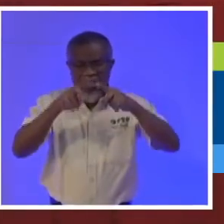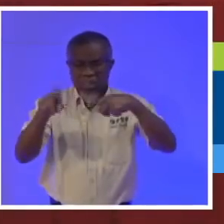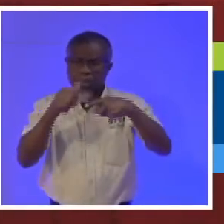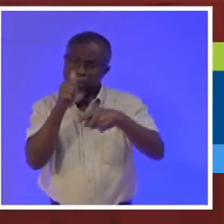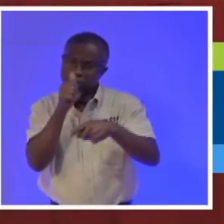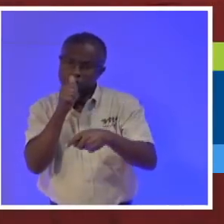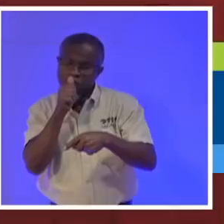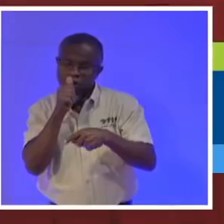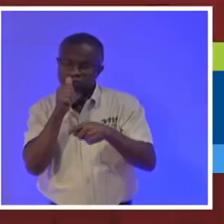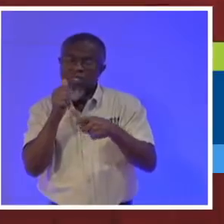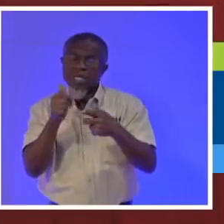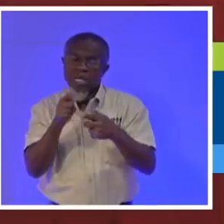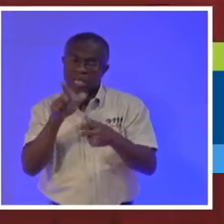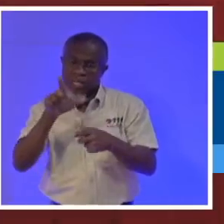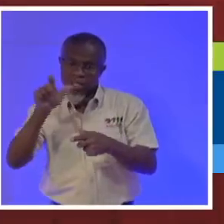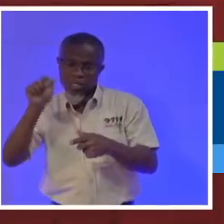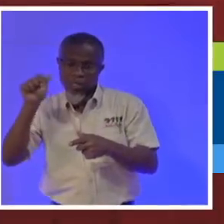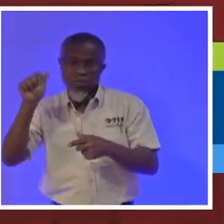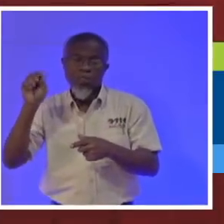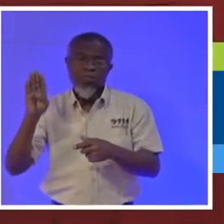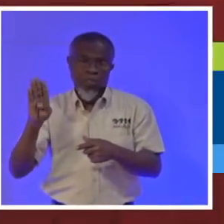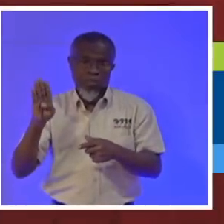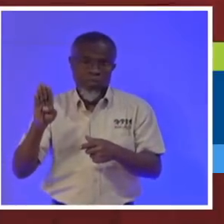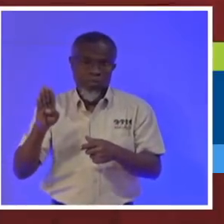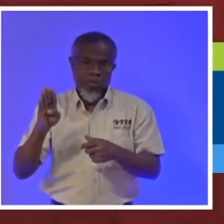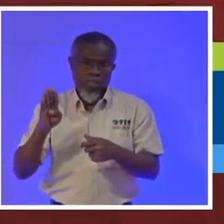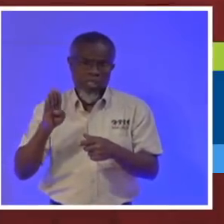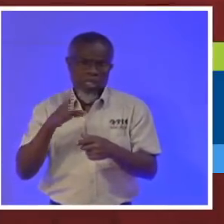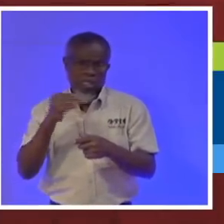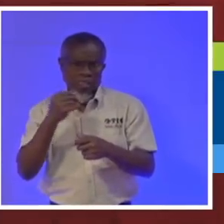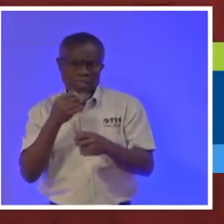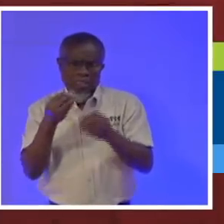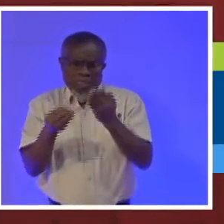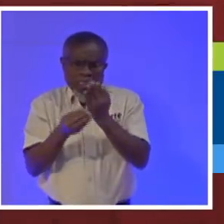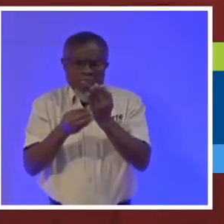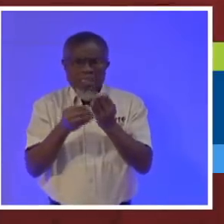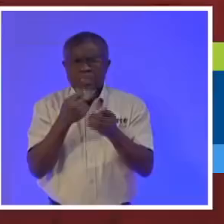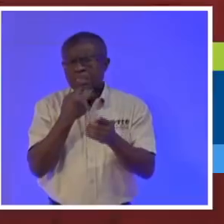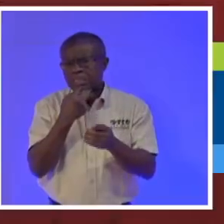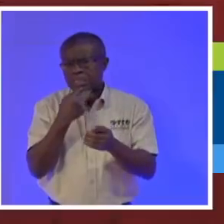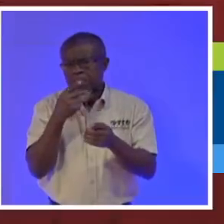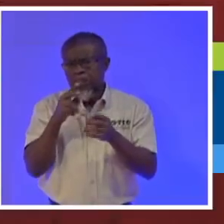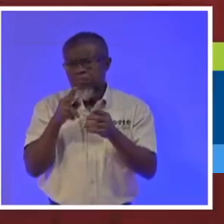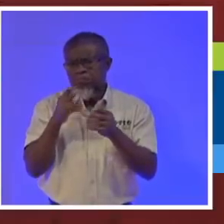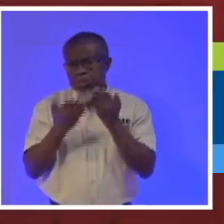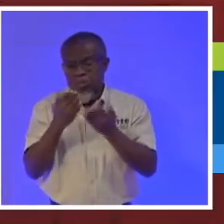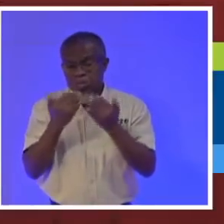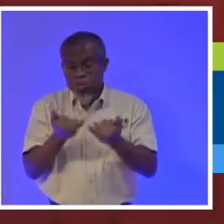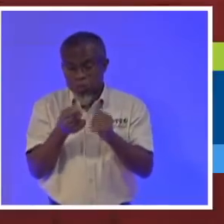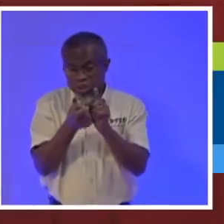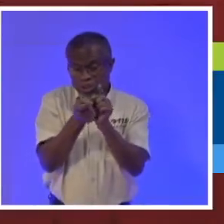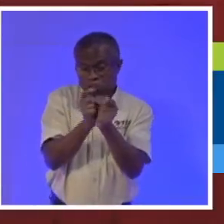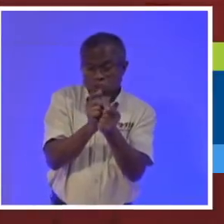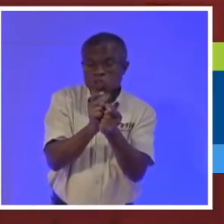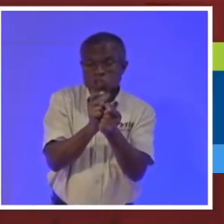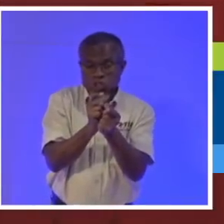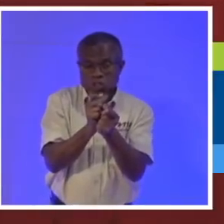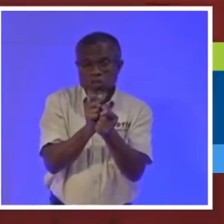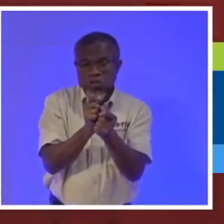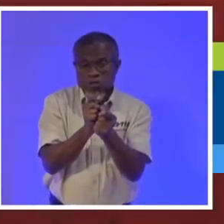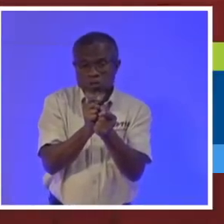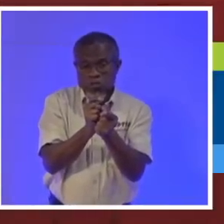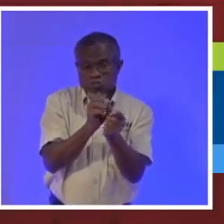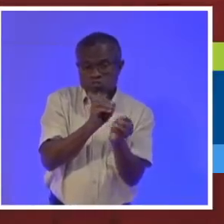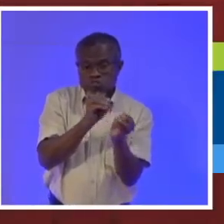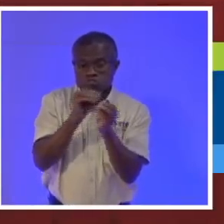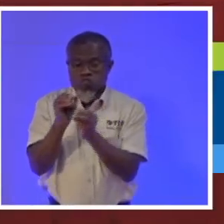there's a perception that there's a move away now from PCR tests towards the antigen test in terms of reliability. It's causing some